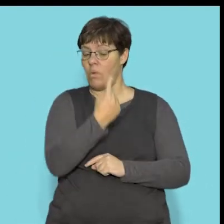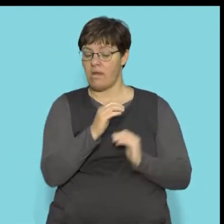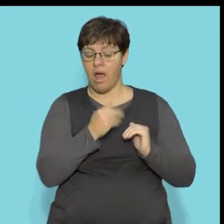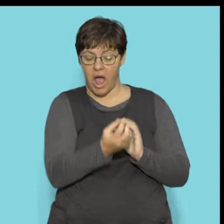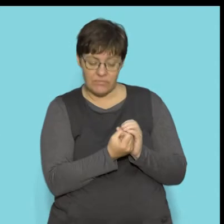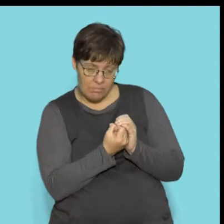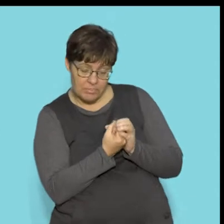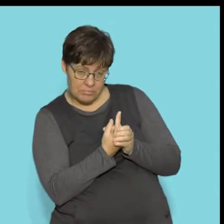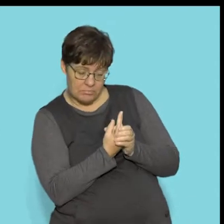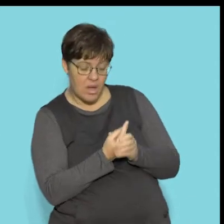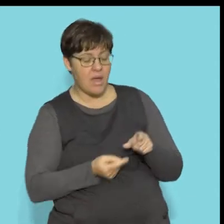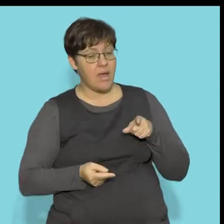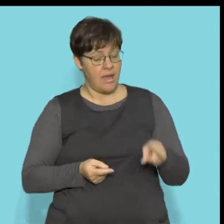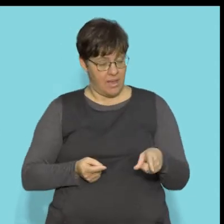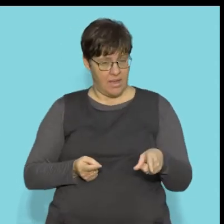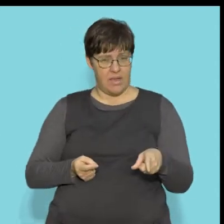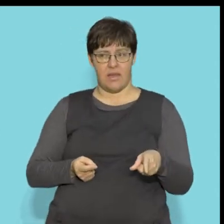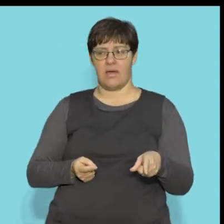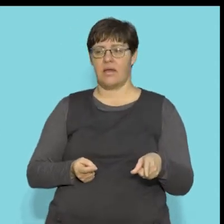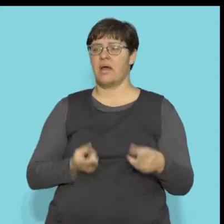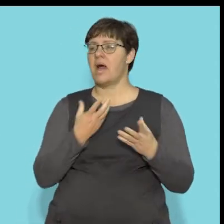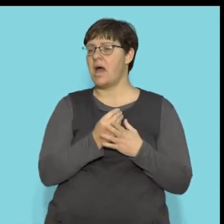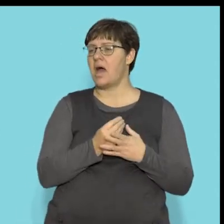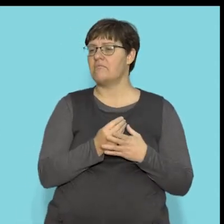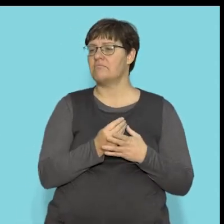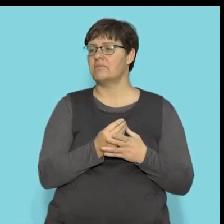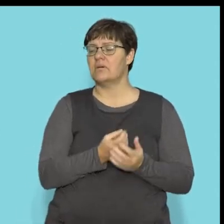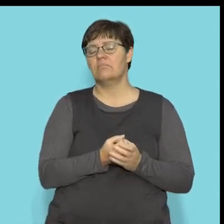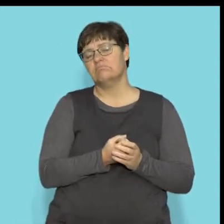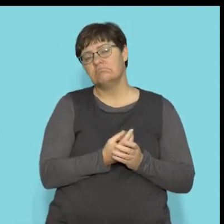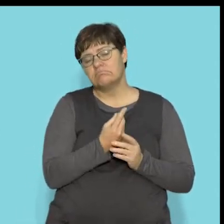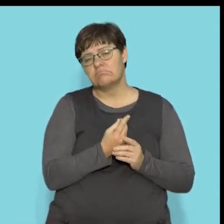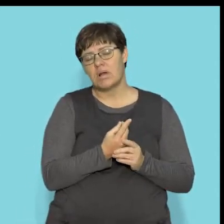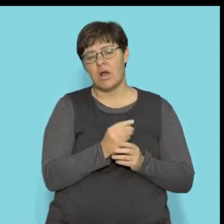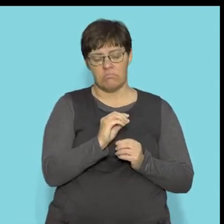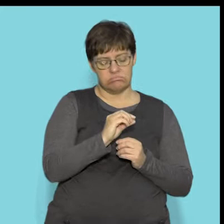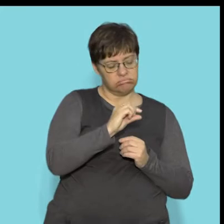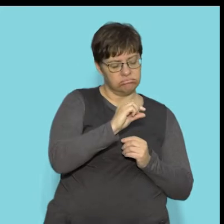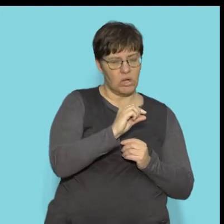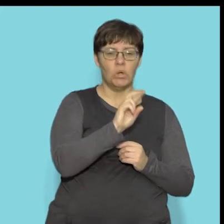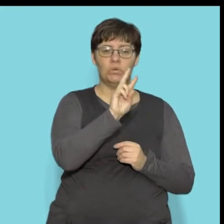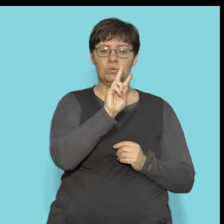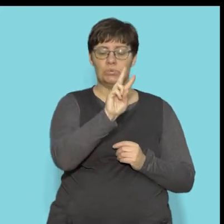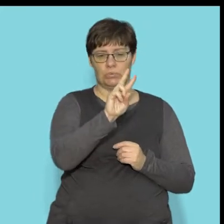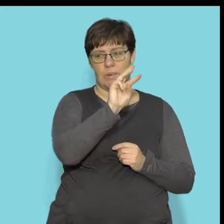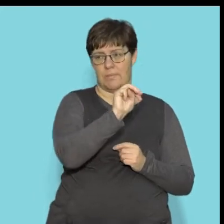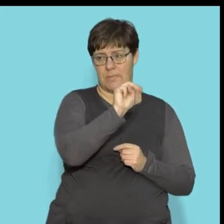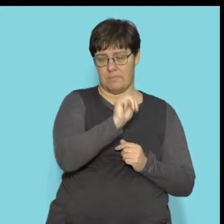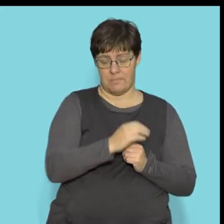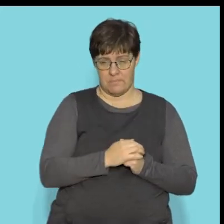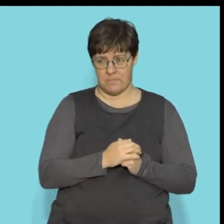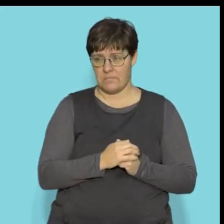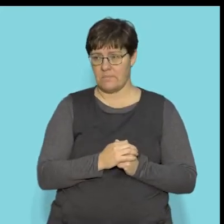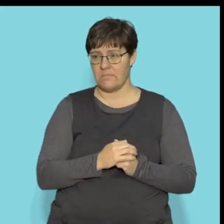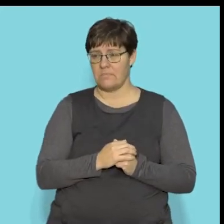we see that pot A has an average seedling height of 2